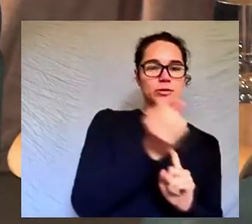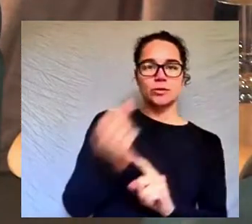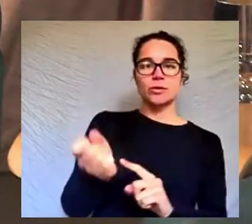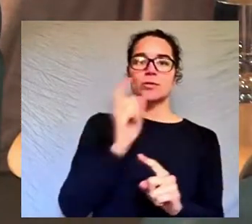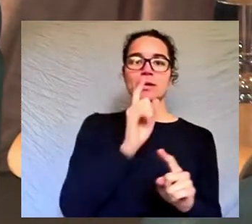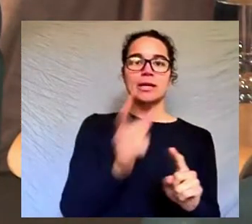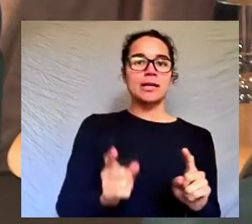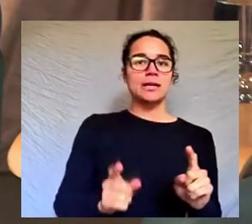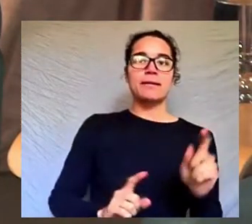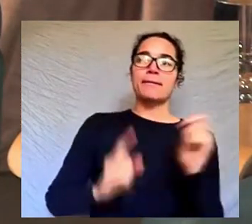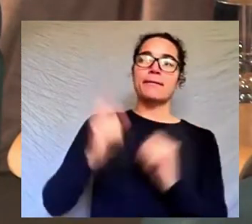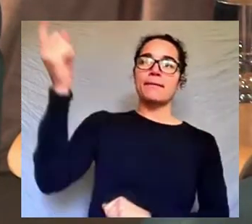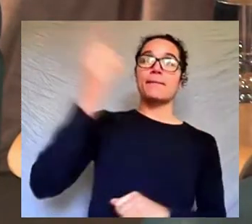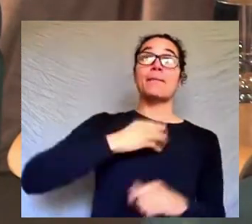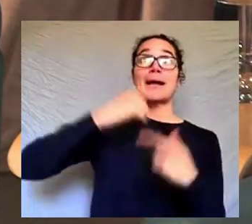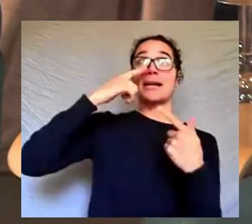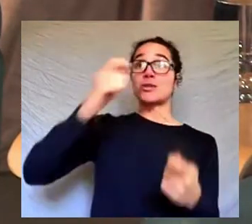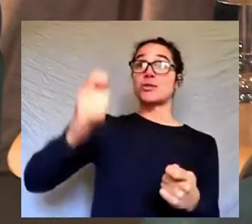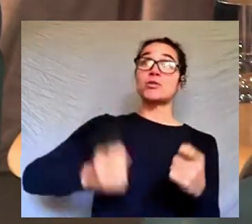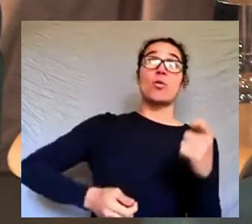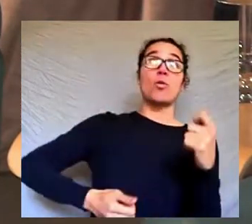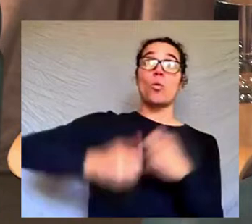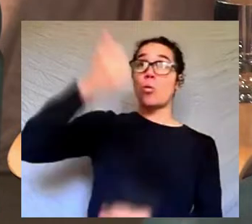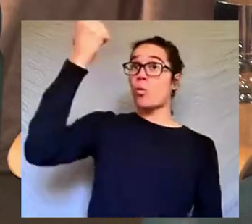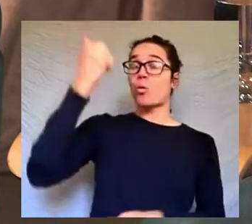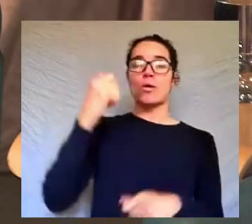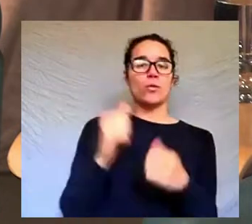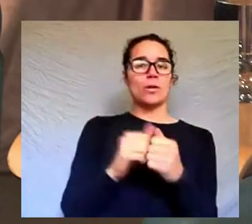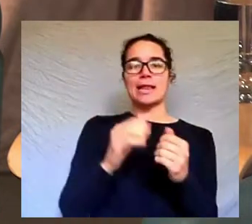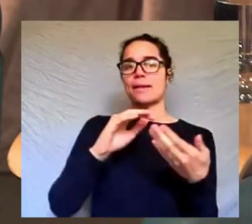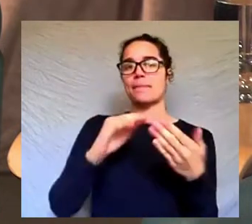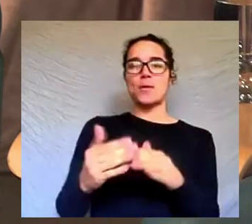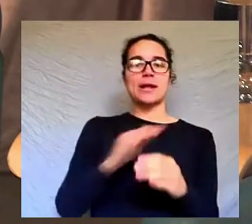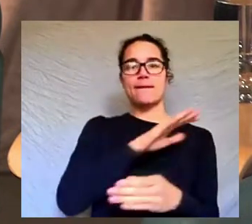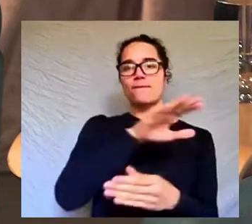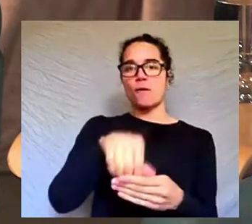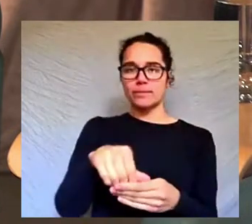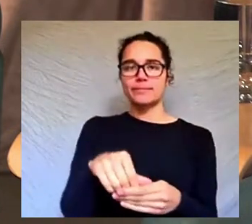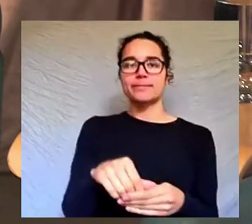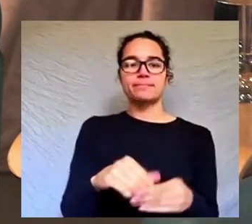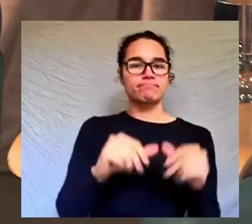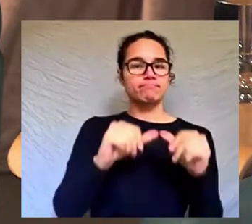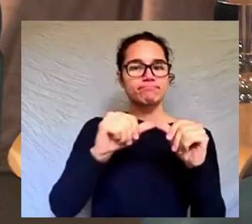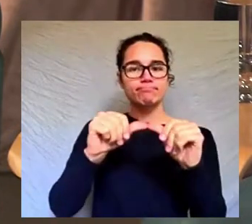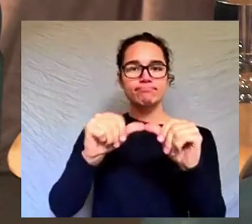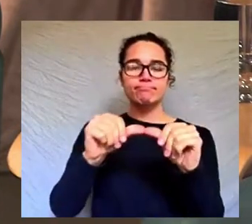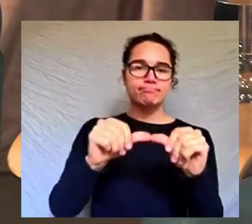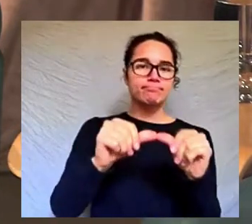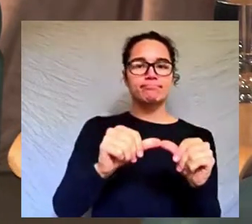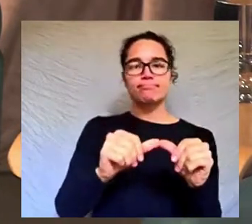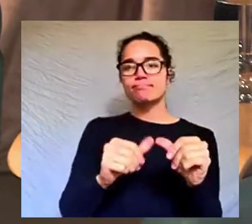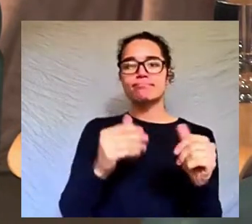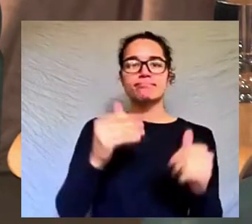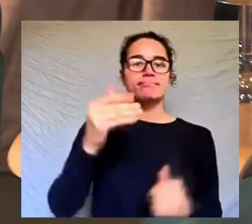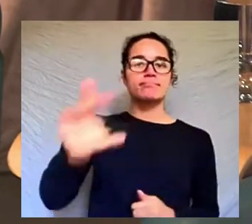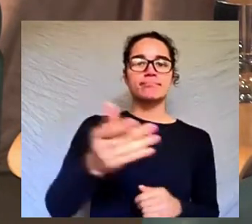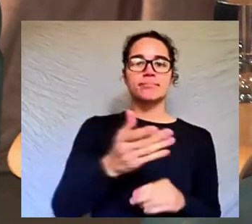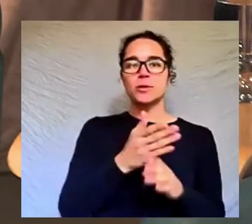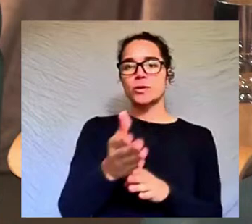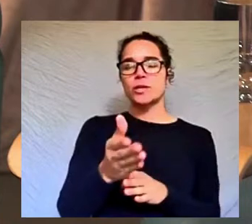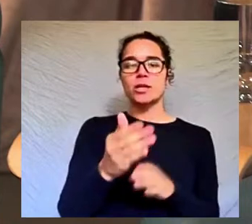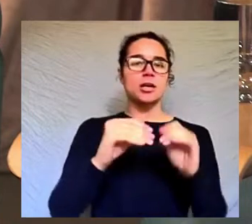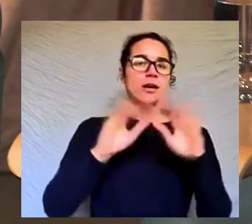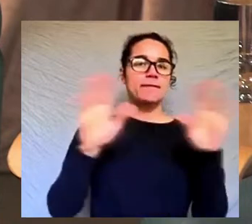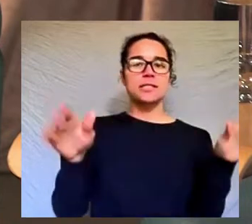interest in community involvement. And it continued throughout my career. Obviously, I went into public service when I was